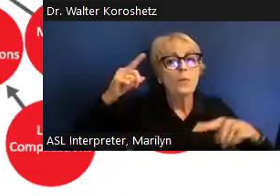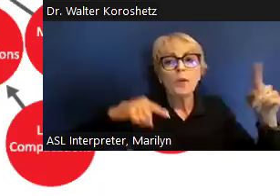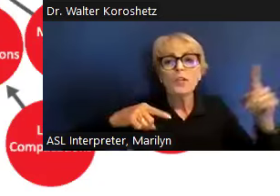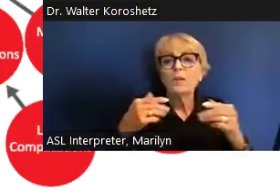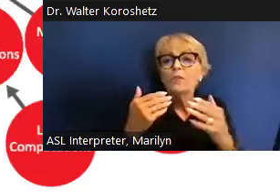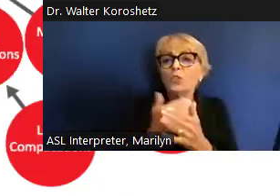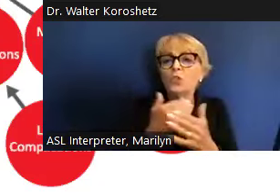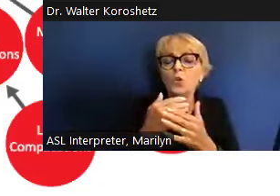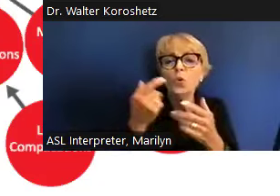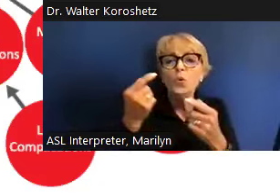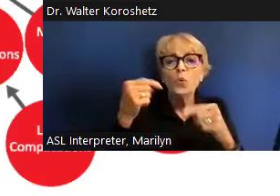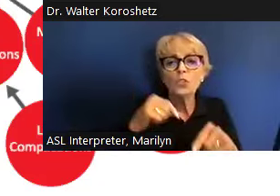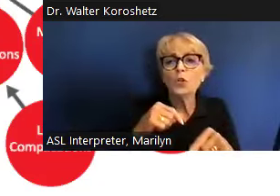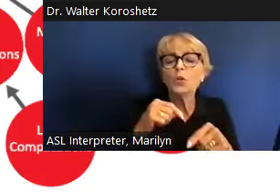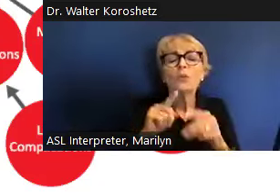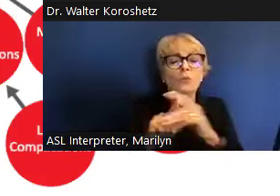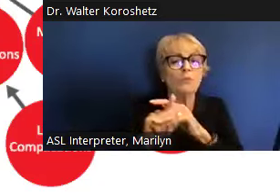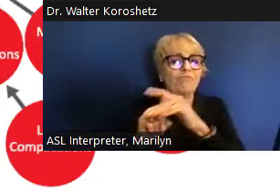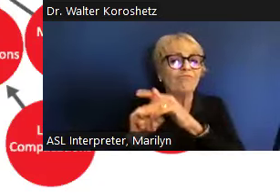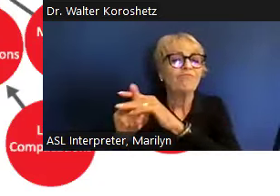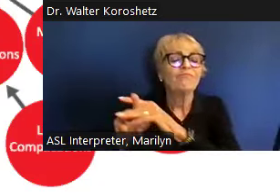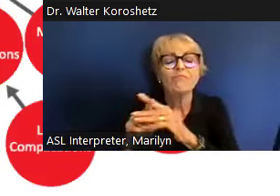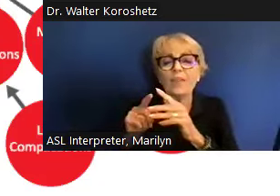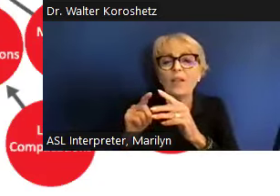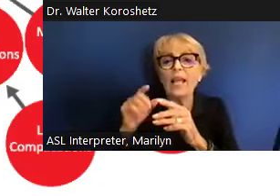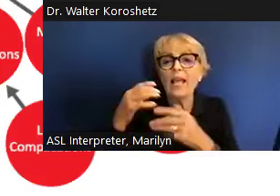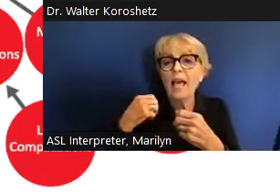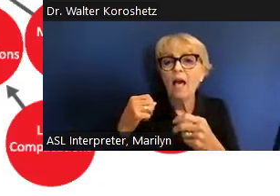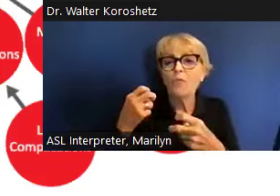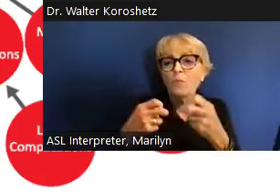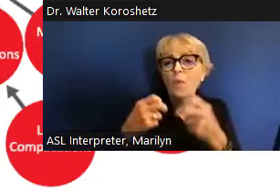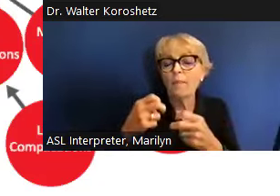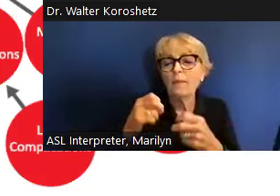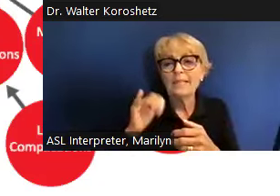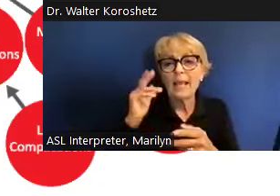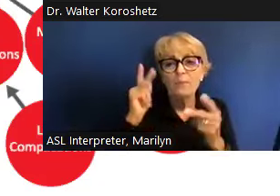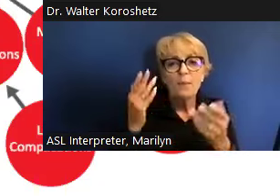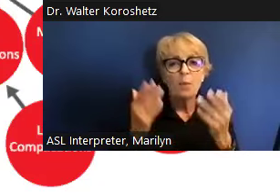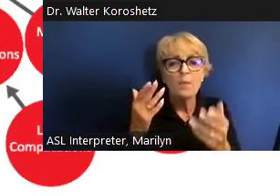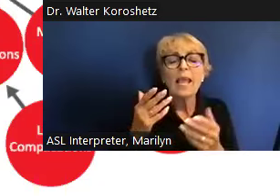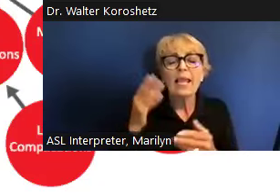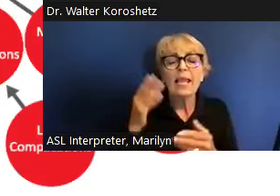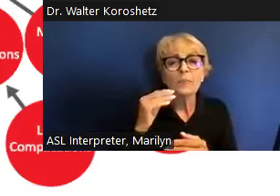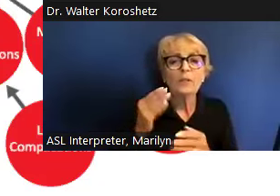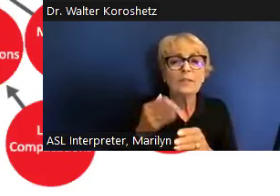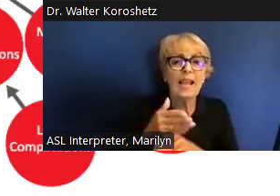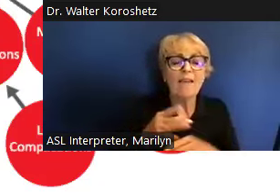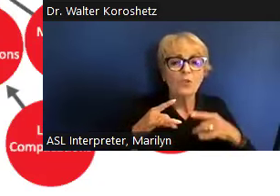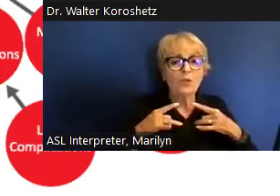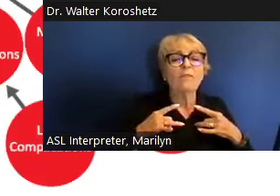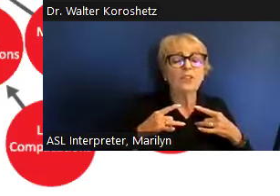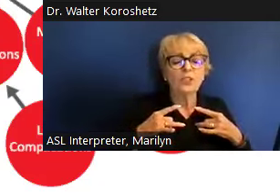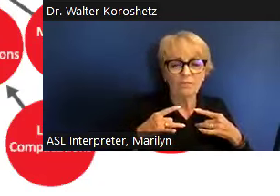returning, or ongoing health problems that people might experience after being infected with the virus that causes